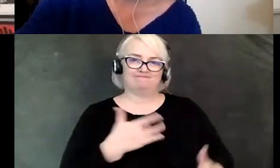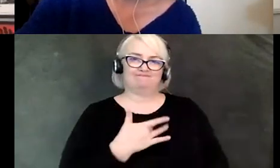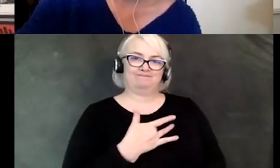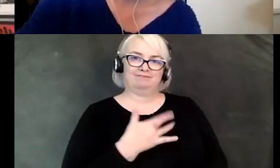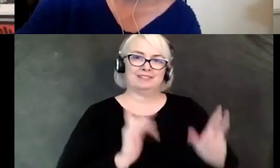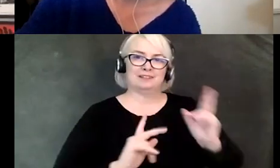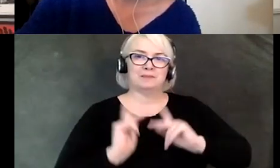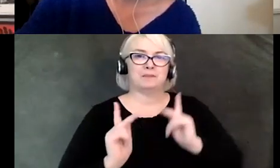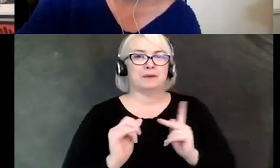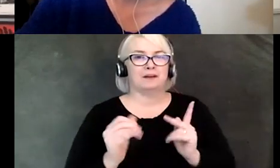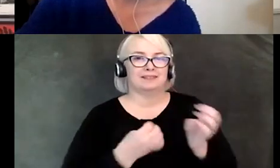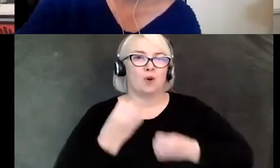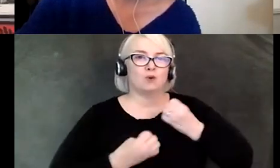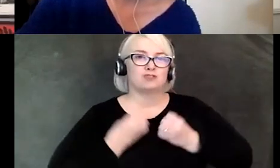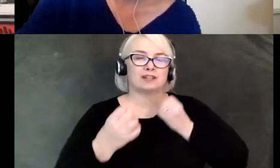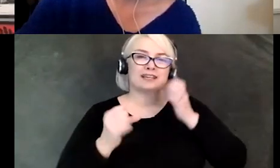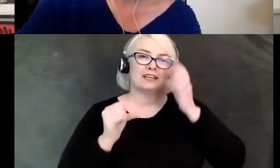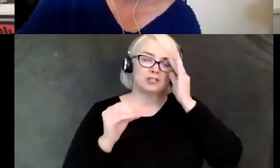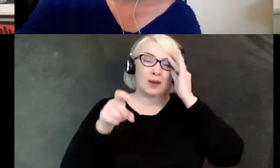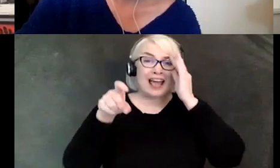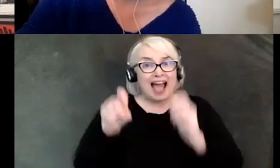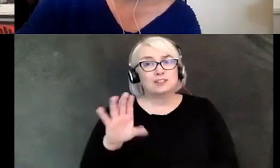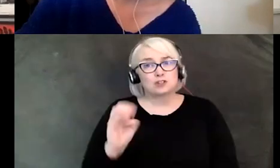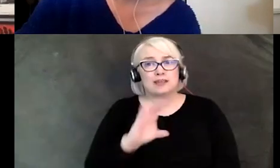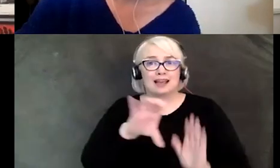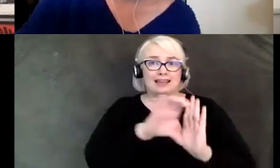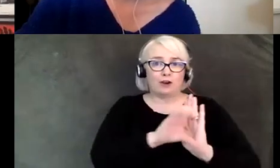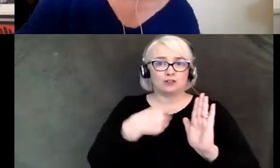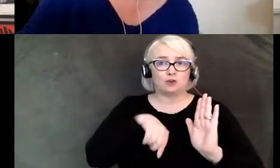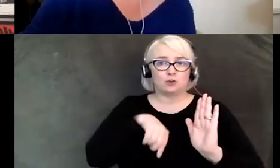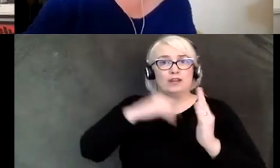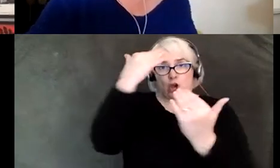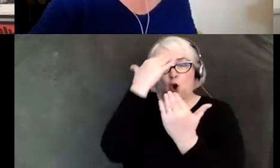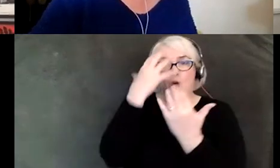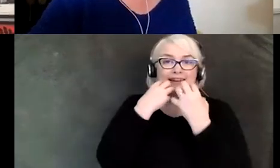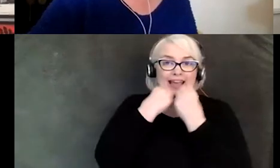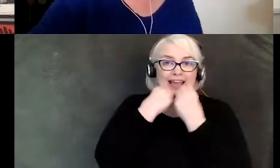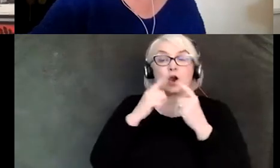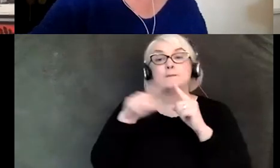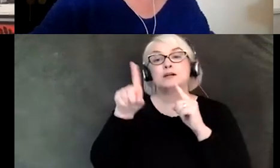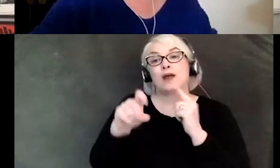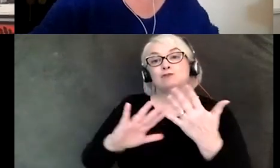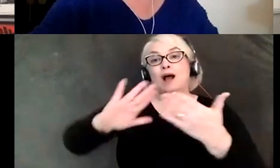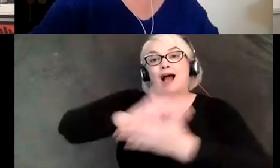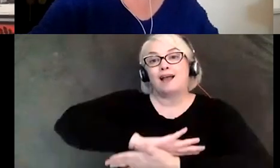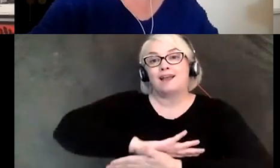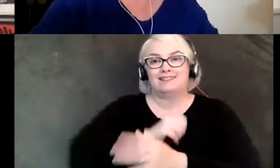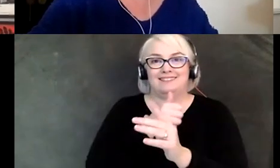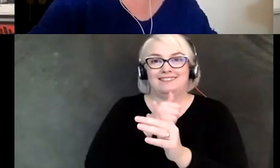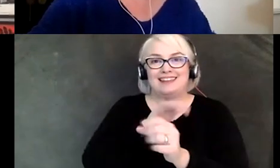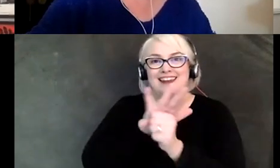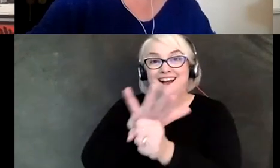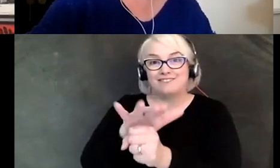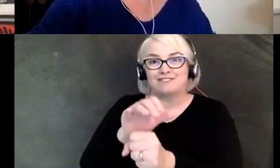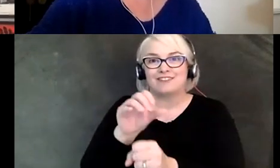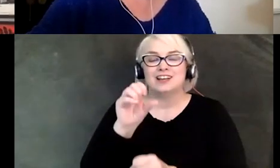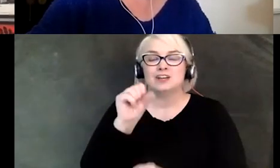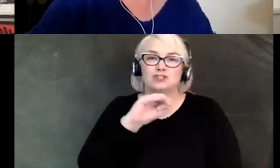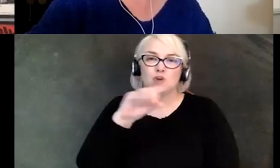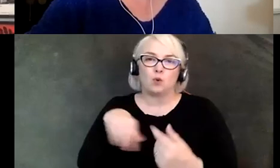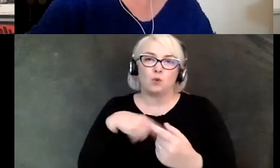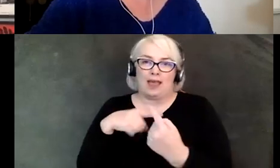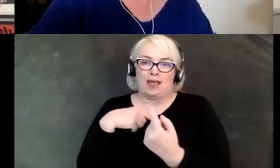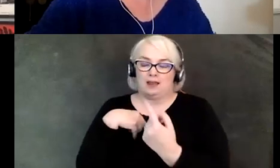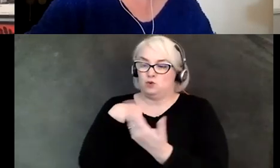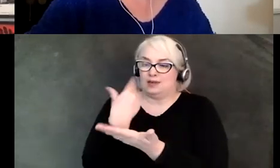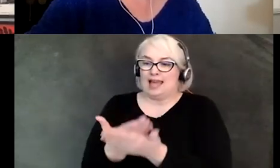playing is like, it has to be someone we know and care about, and yet we have to hide them enough. And, you know, just so when you get to the reveal, it's a